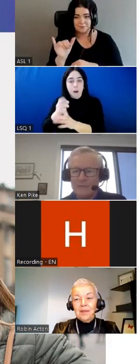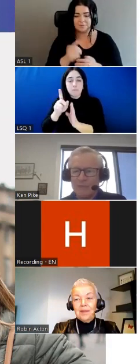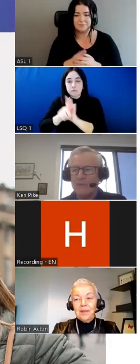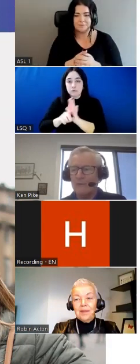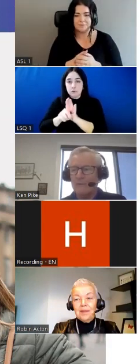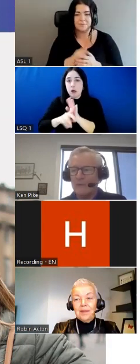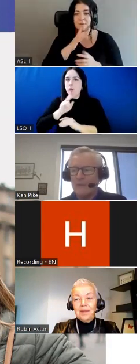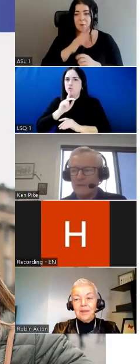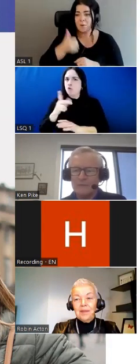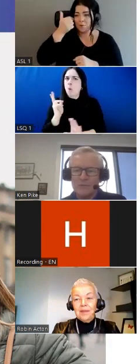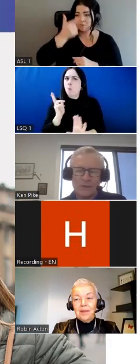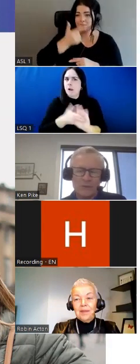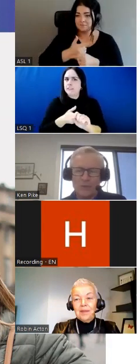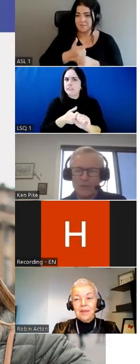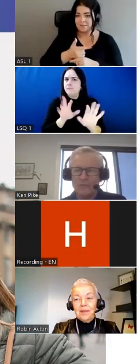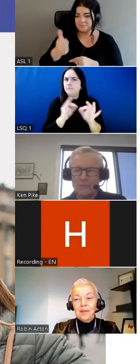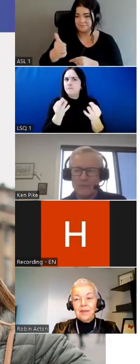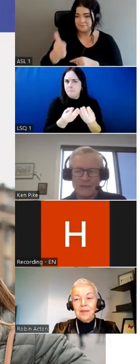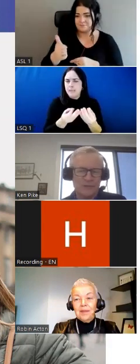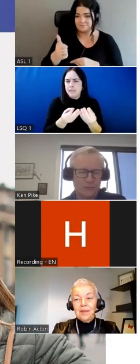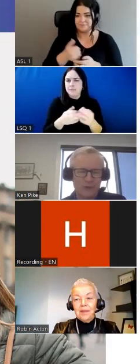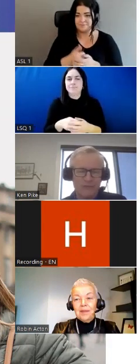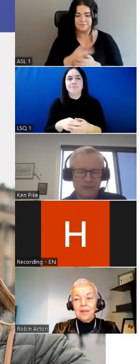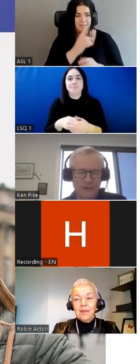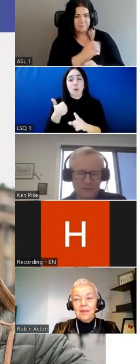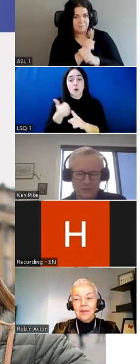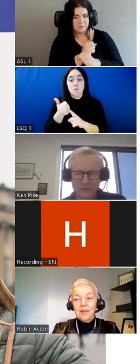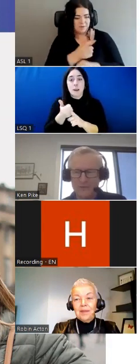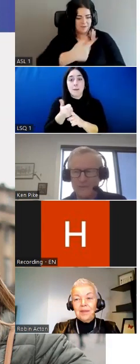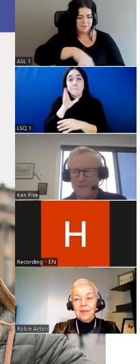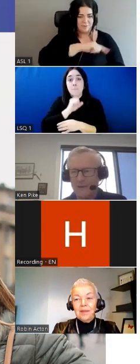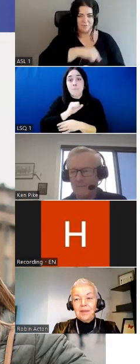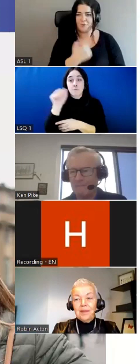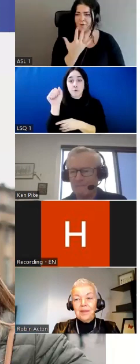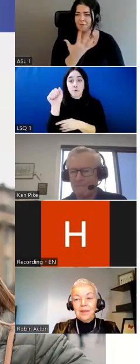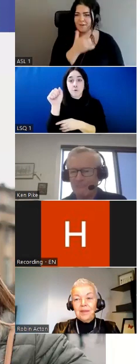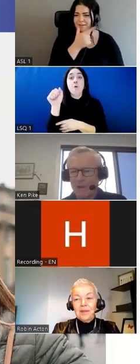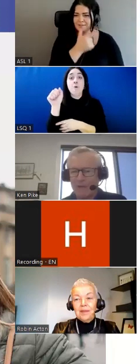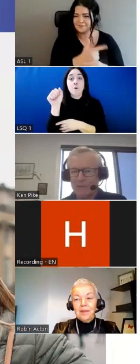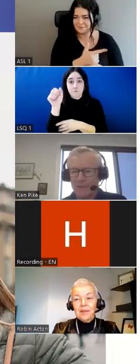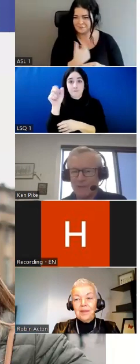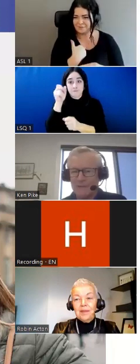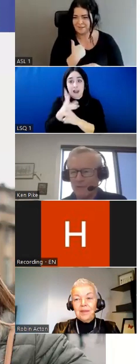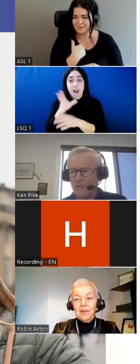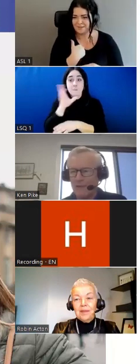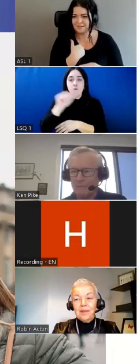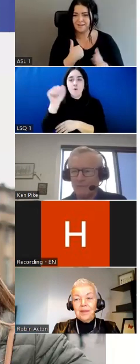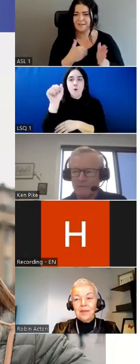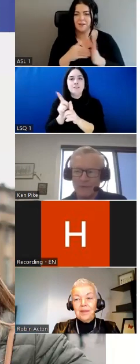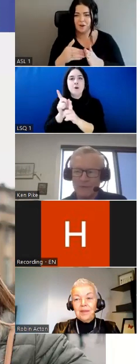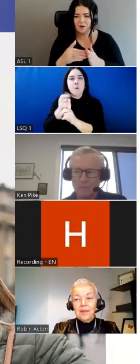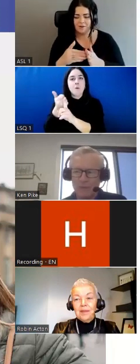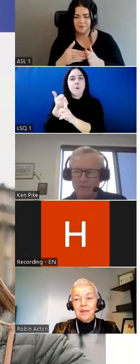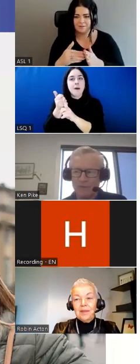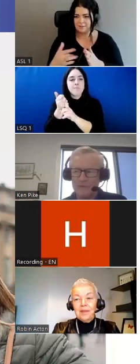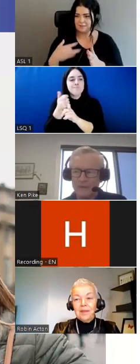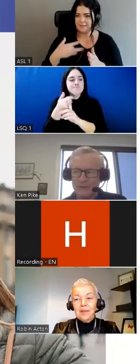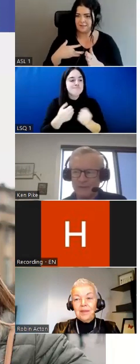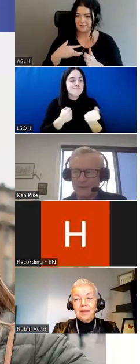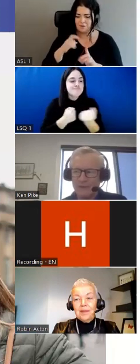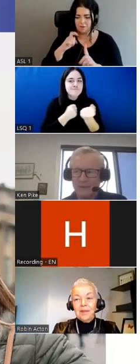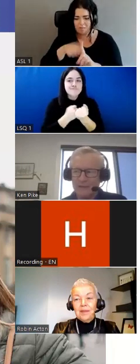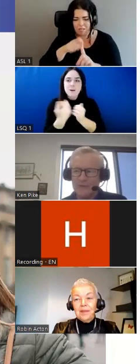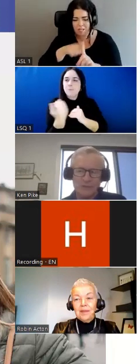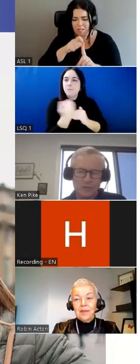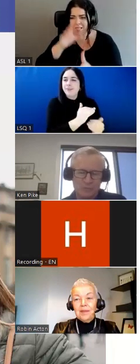the oldest brother, he took on the role of protector for our 5 sisters, often interrogating various boyfriends